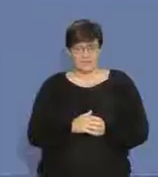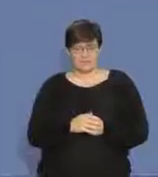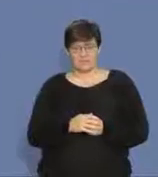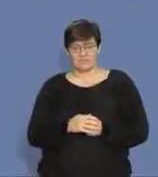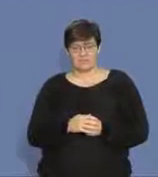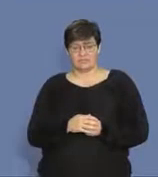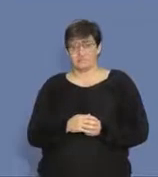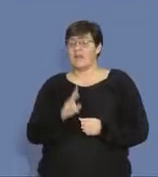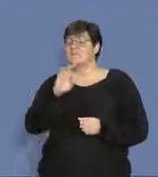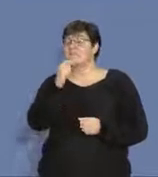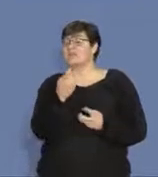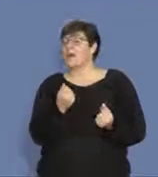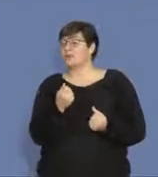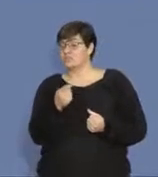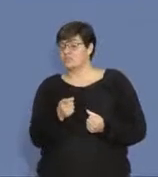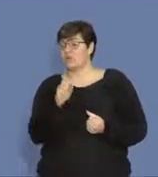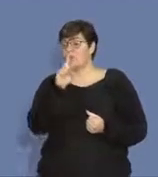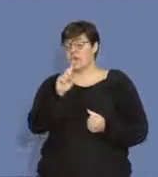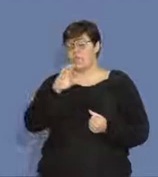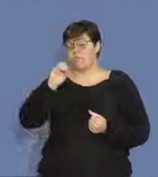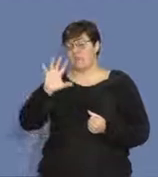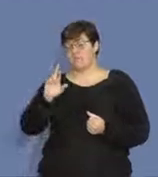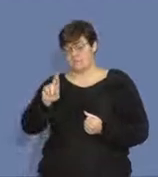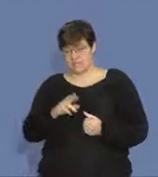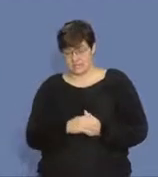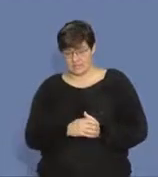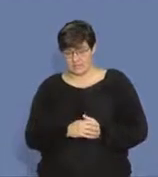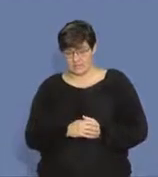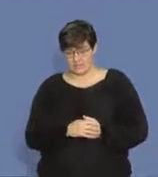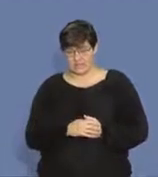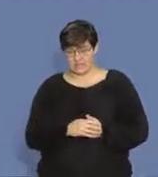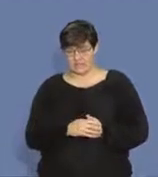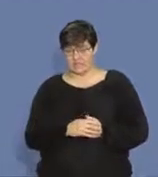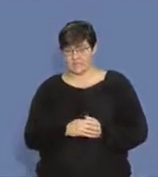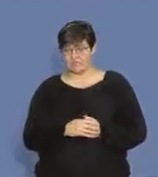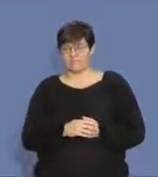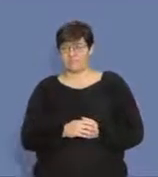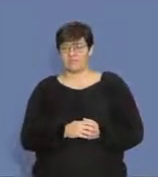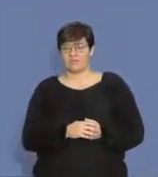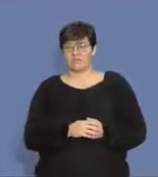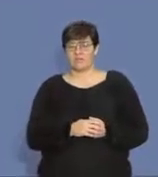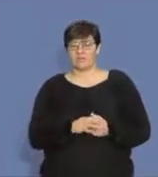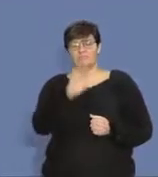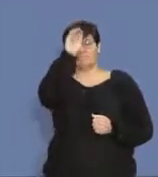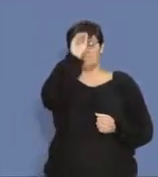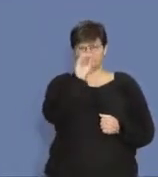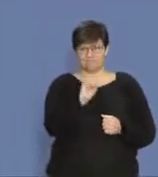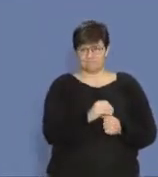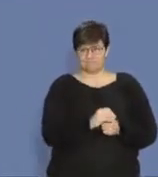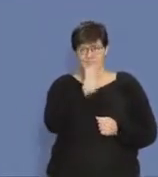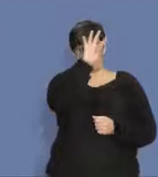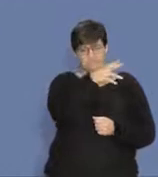the VAT amounts to 105 Rand. Okay, now, if we we have to put this into a